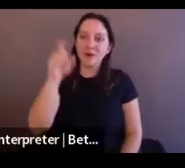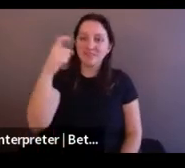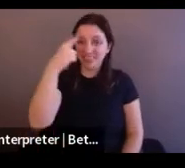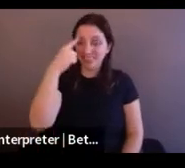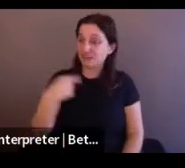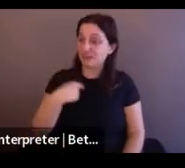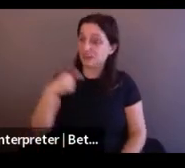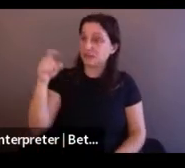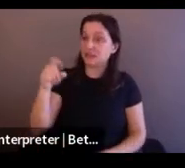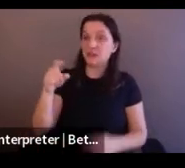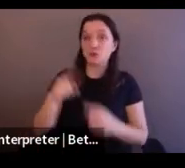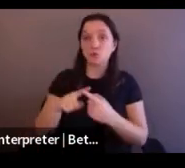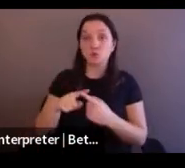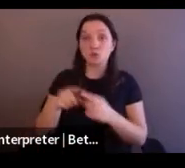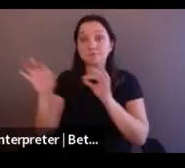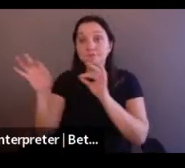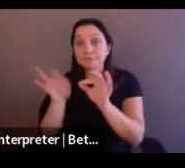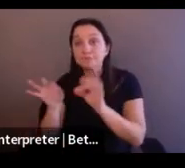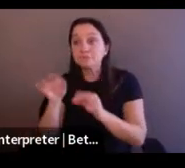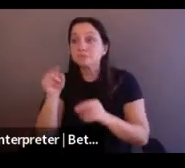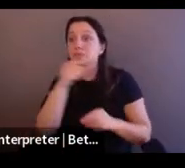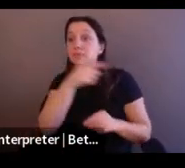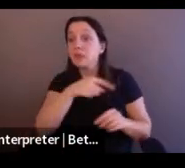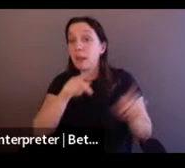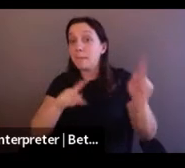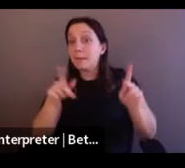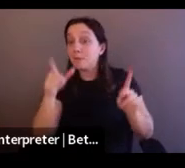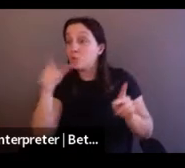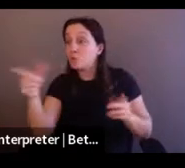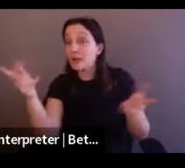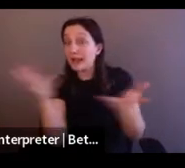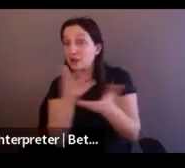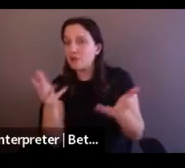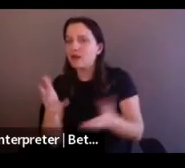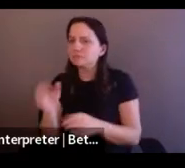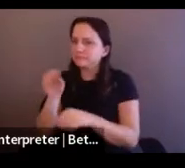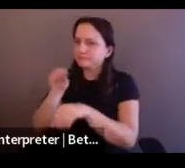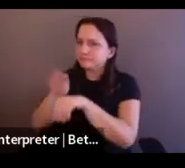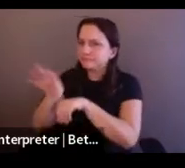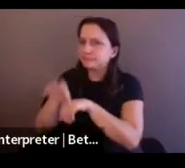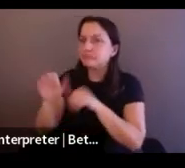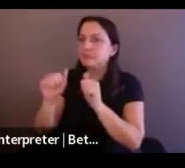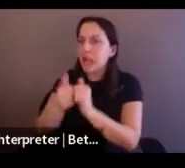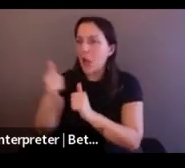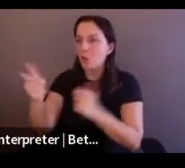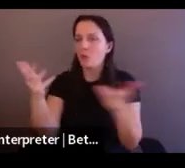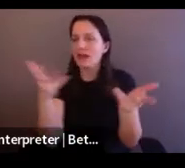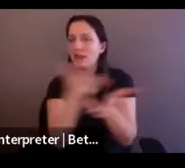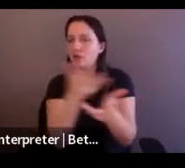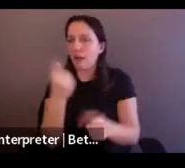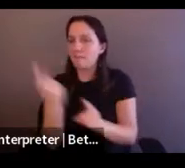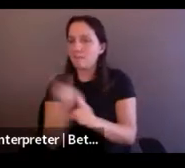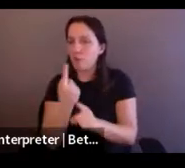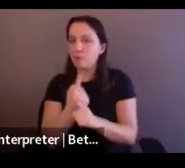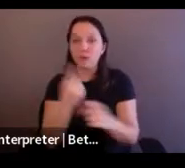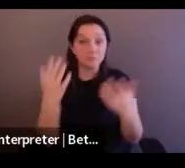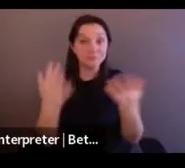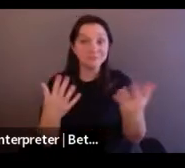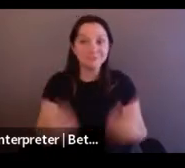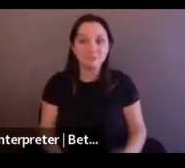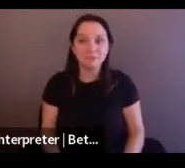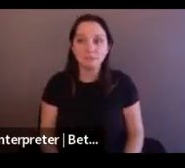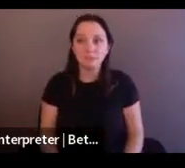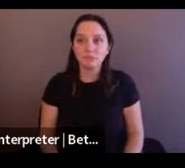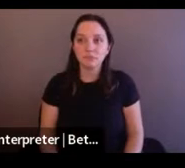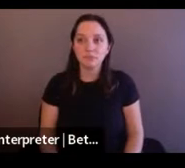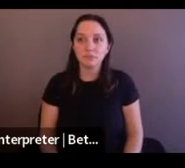with a sensitive population and they need sort of a lot of information on how to effectively work with that population? You know, if somebody's raising their hand and they